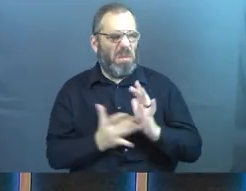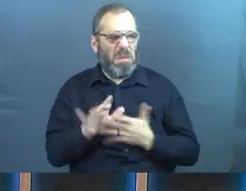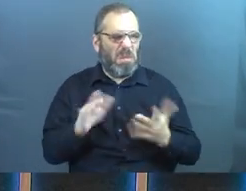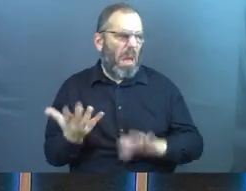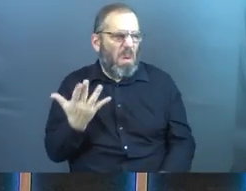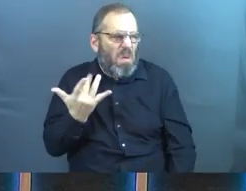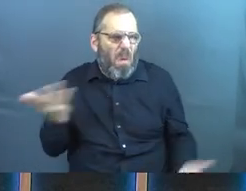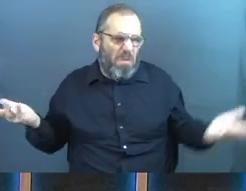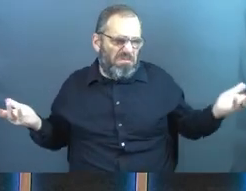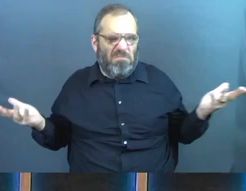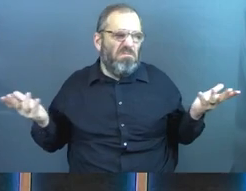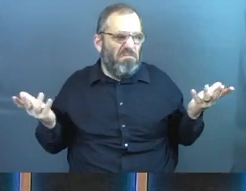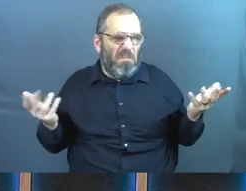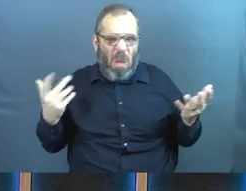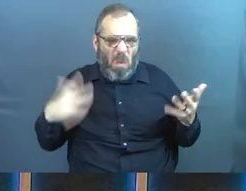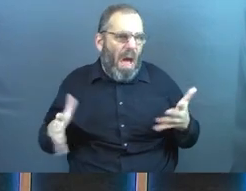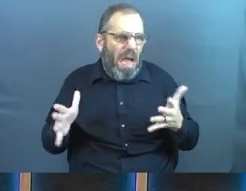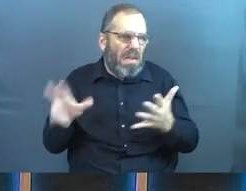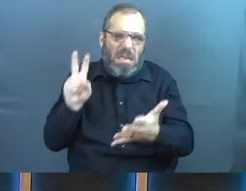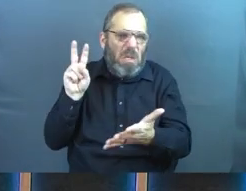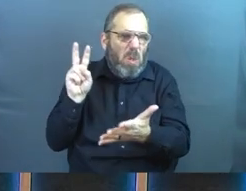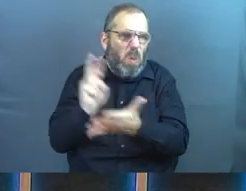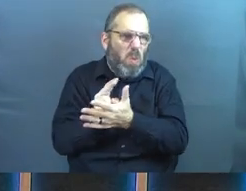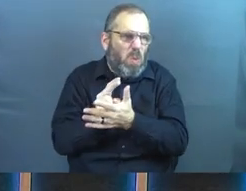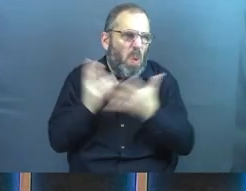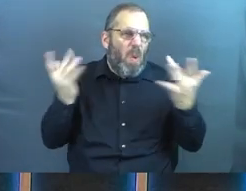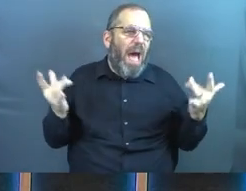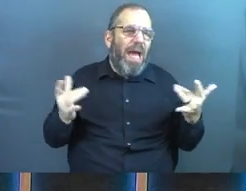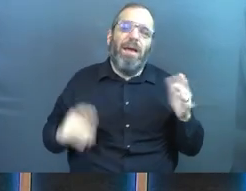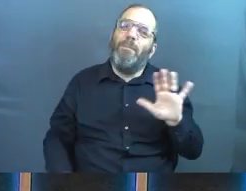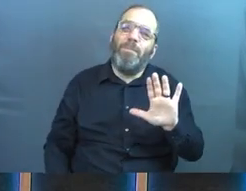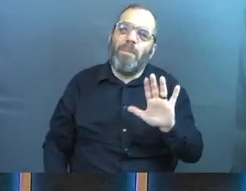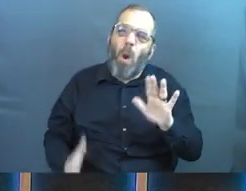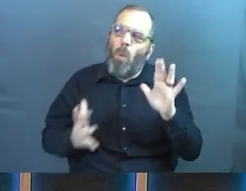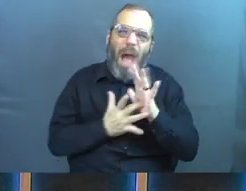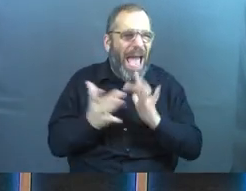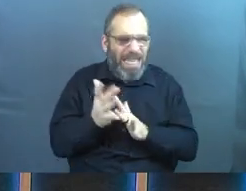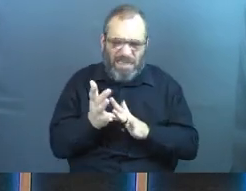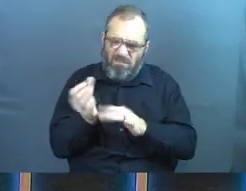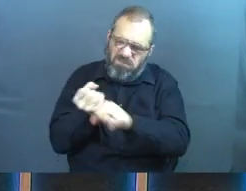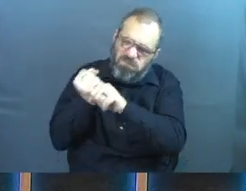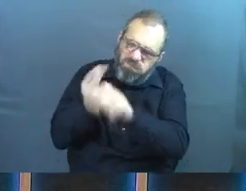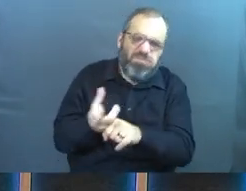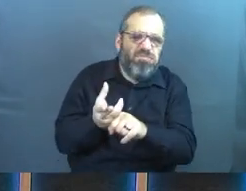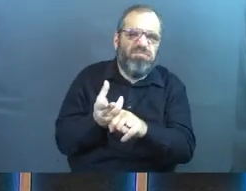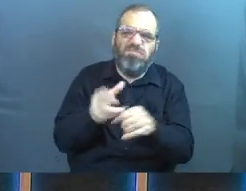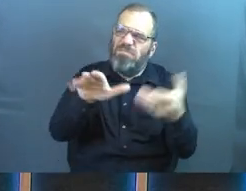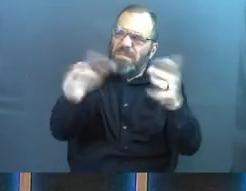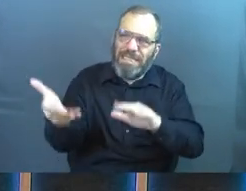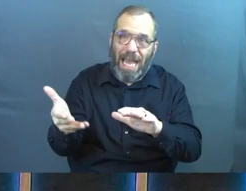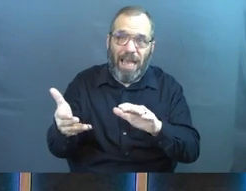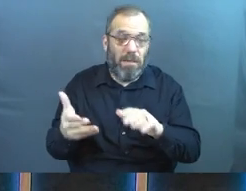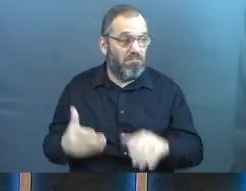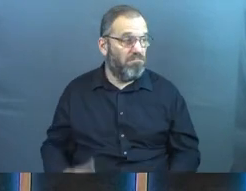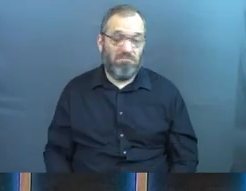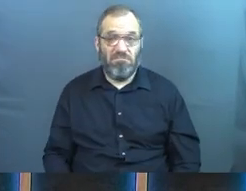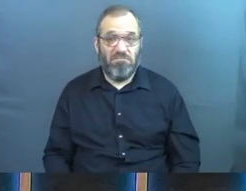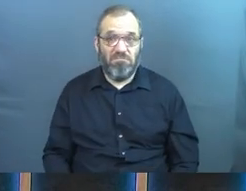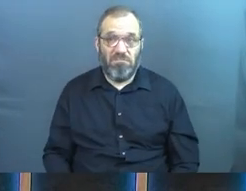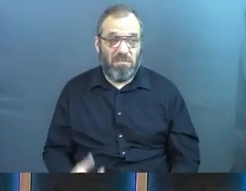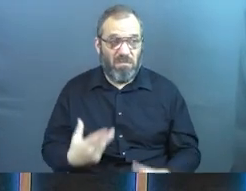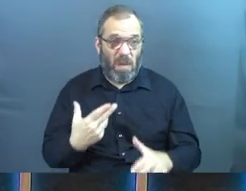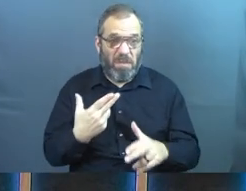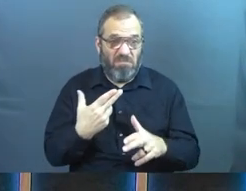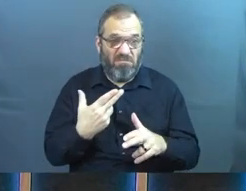die? Why did he lose? Why was he defeated? And the short answer is he